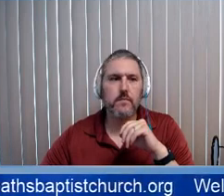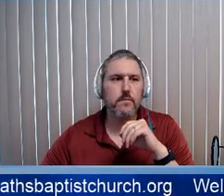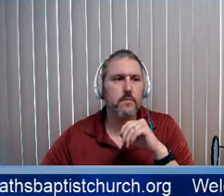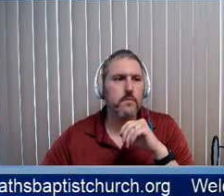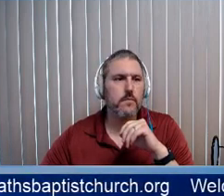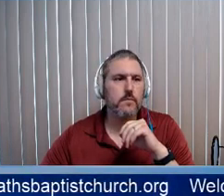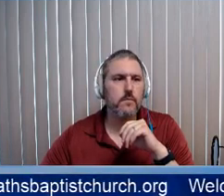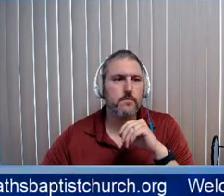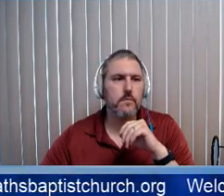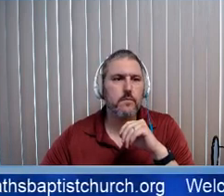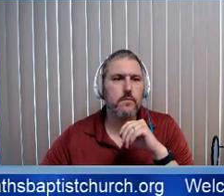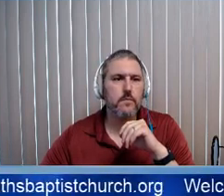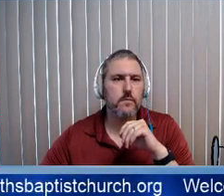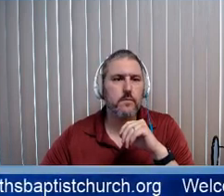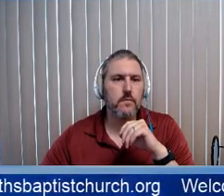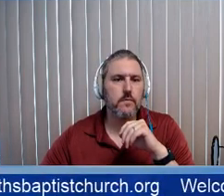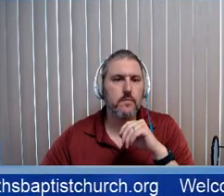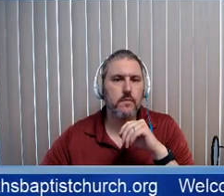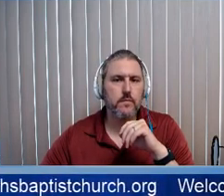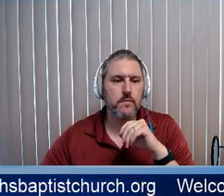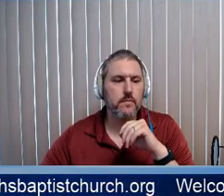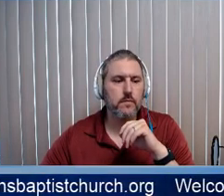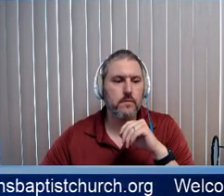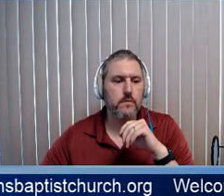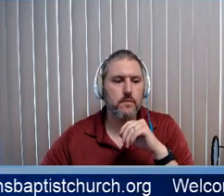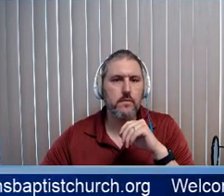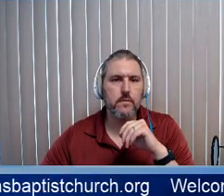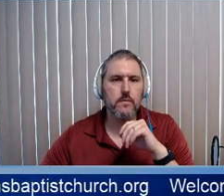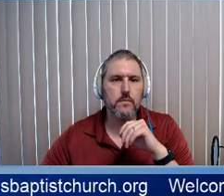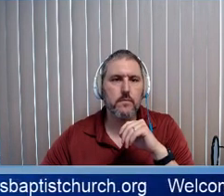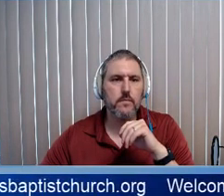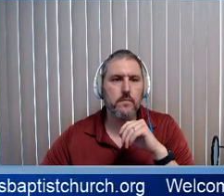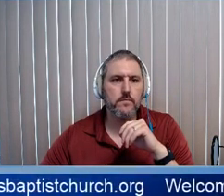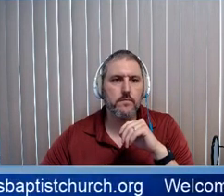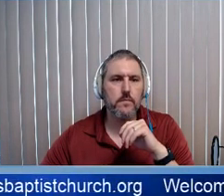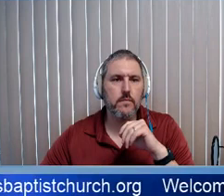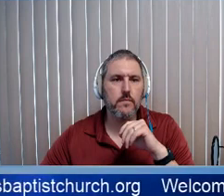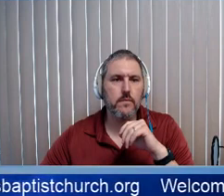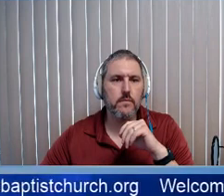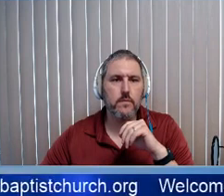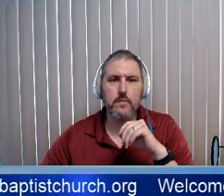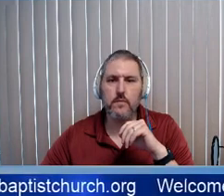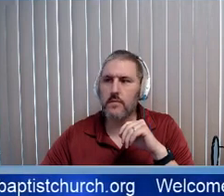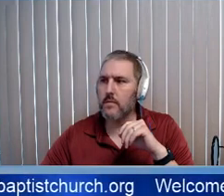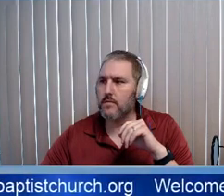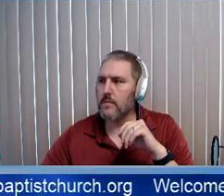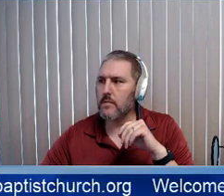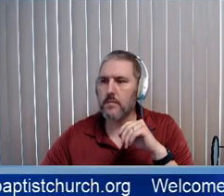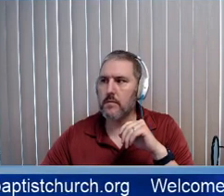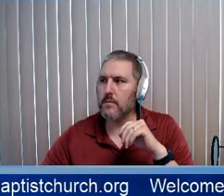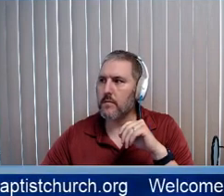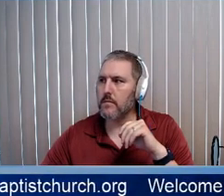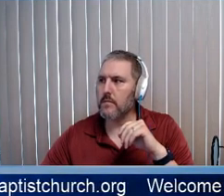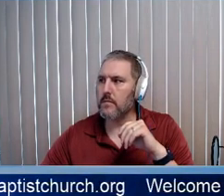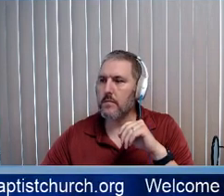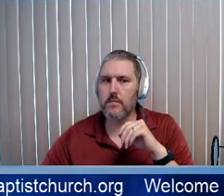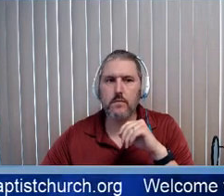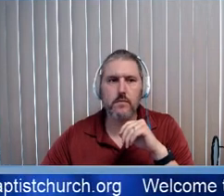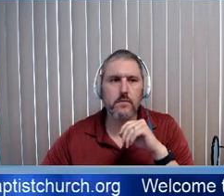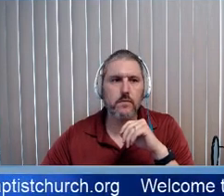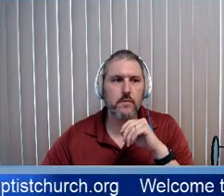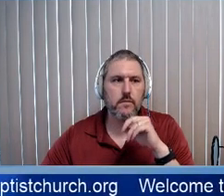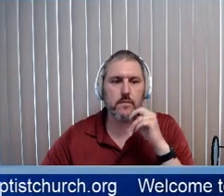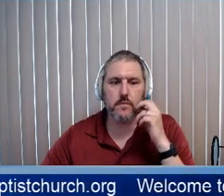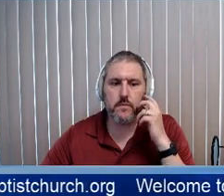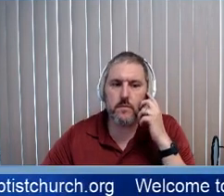peacefully in the area who are also being threatened and risked, our neighboring residents and also those businesses. And so there was a